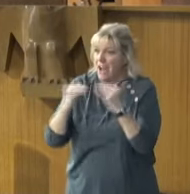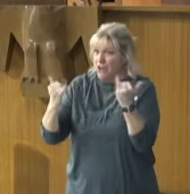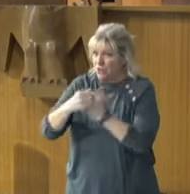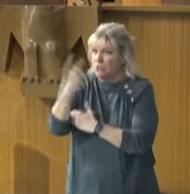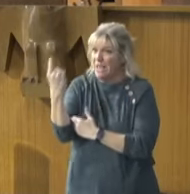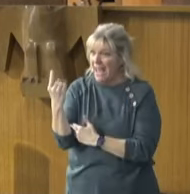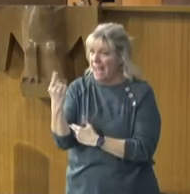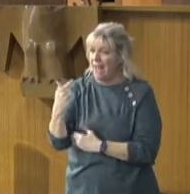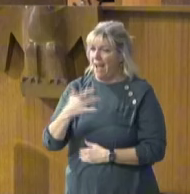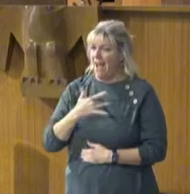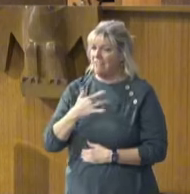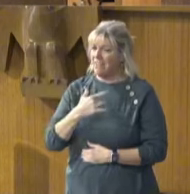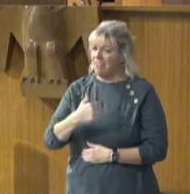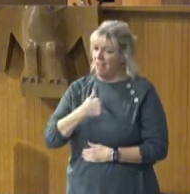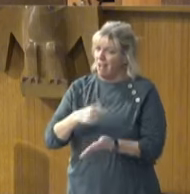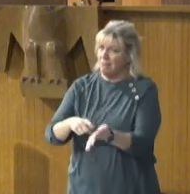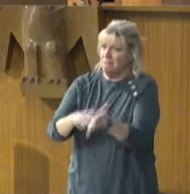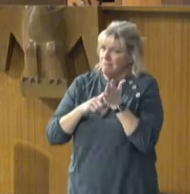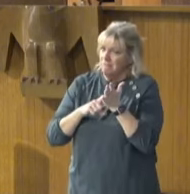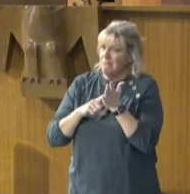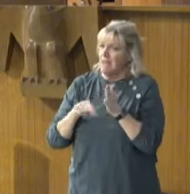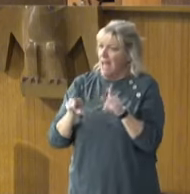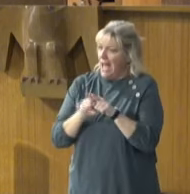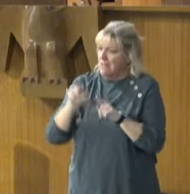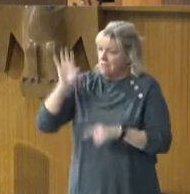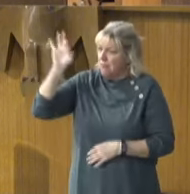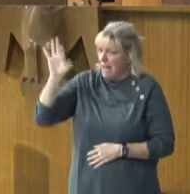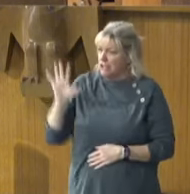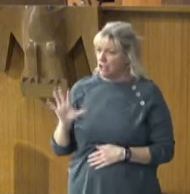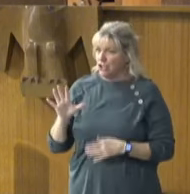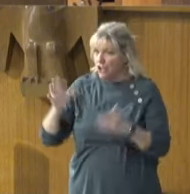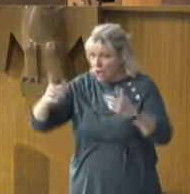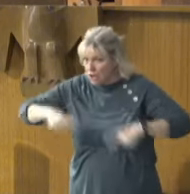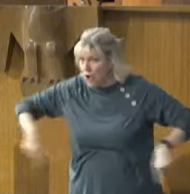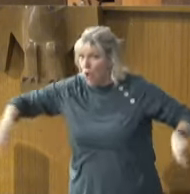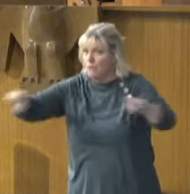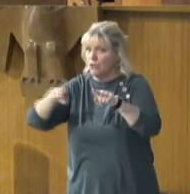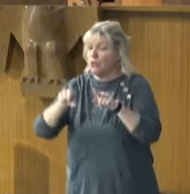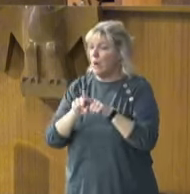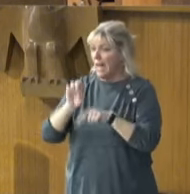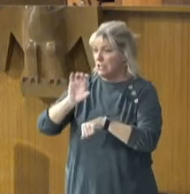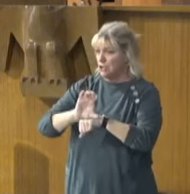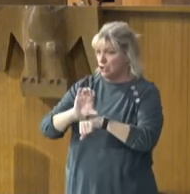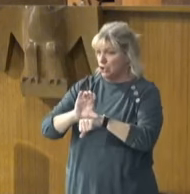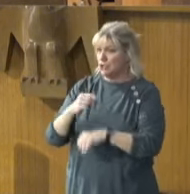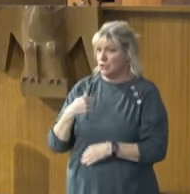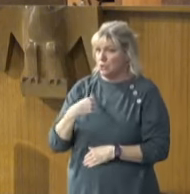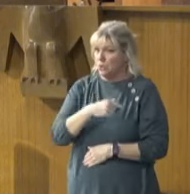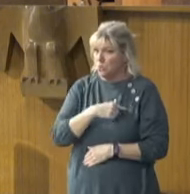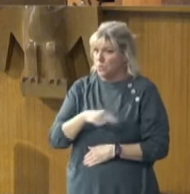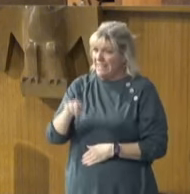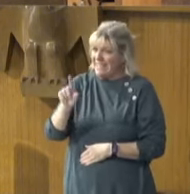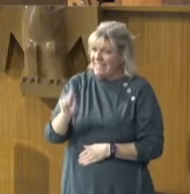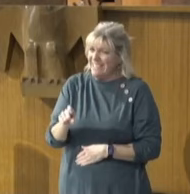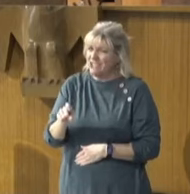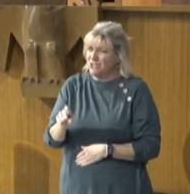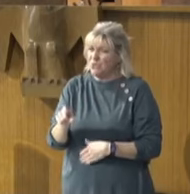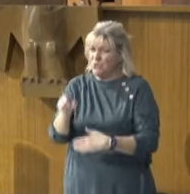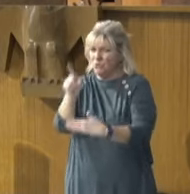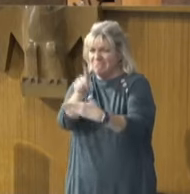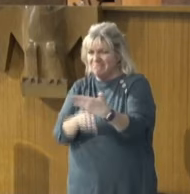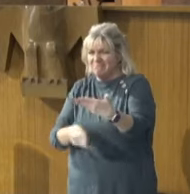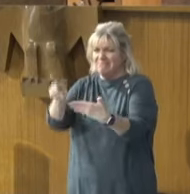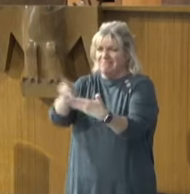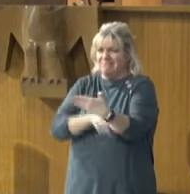upon me as a clergy person, and all of us as a church, to wholeheartedly condemn some of the rhetoric